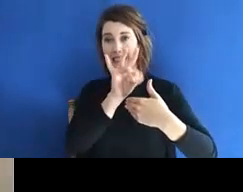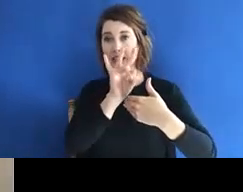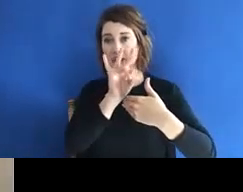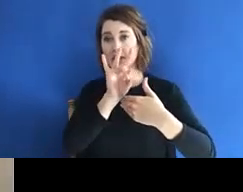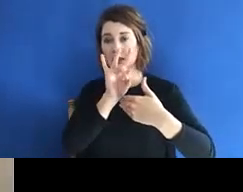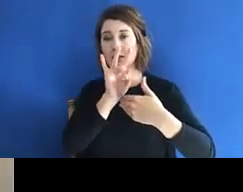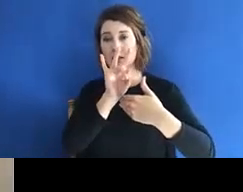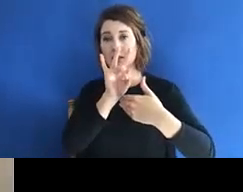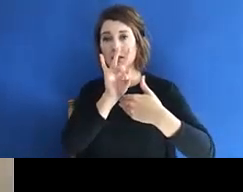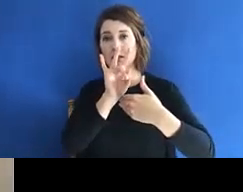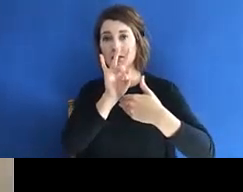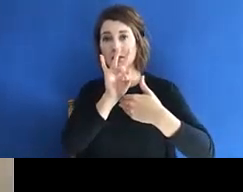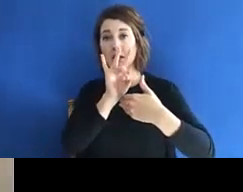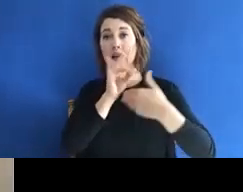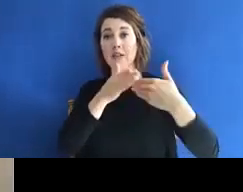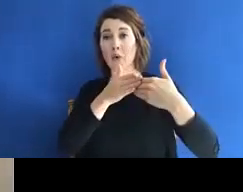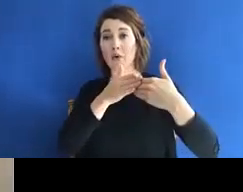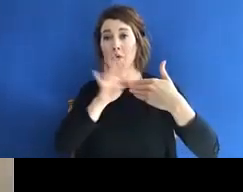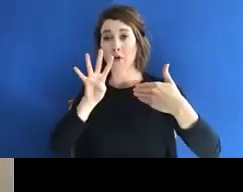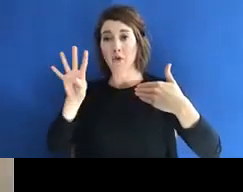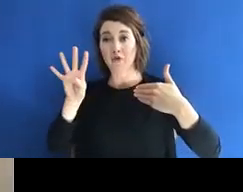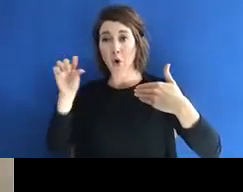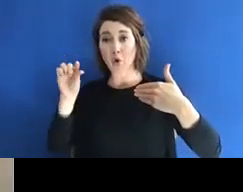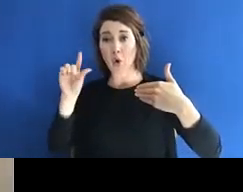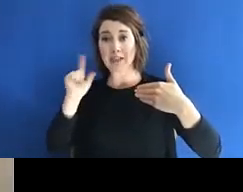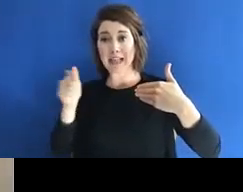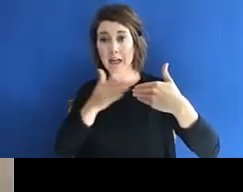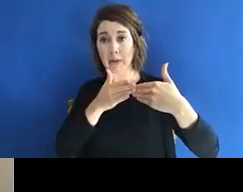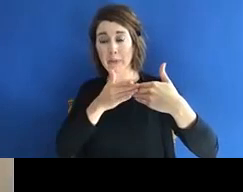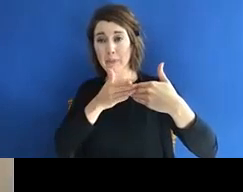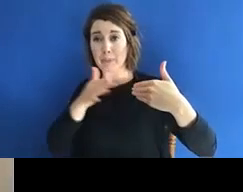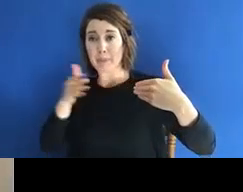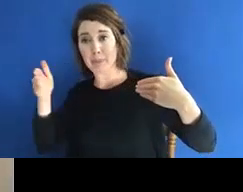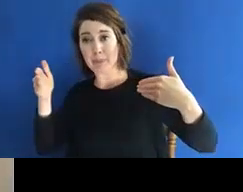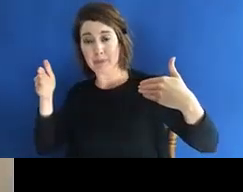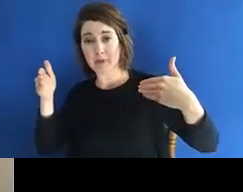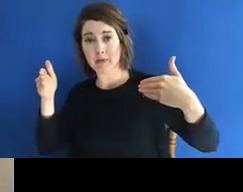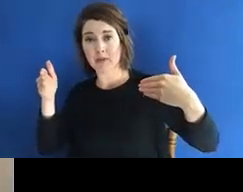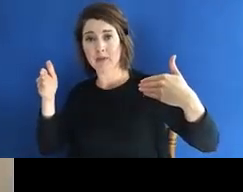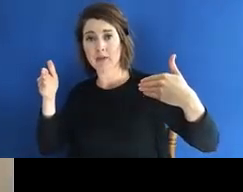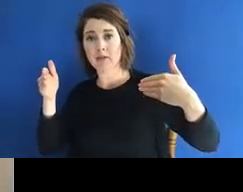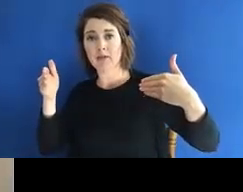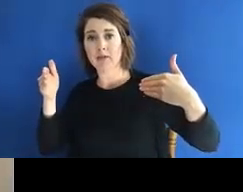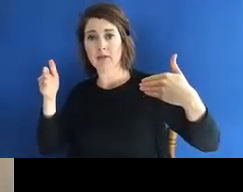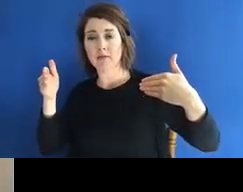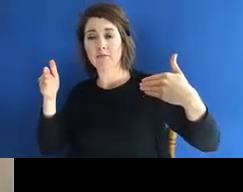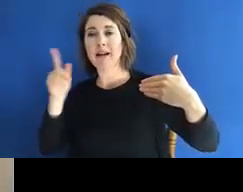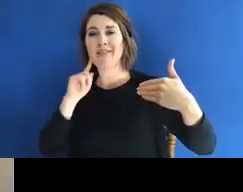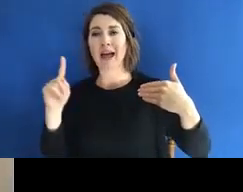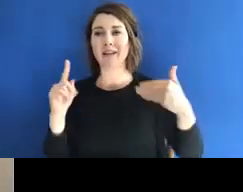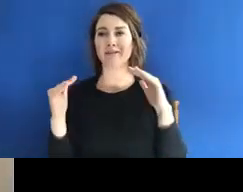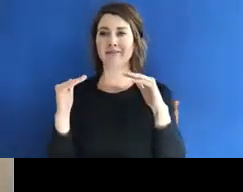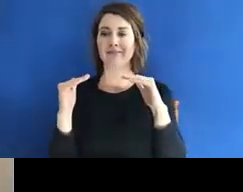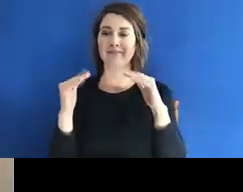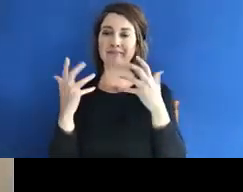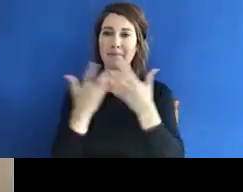for 4 quarters after they had exited and the 2-quarter lag in obtaining unemployment insurance data matching.